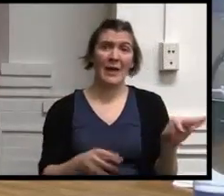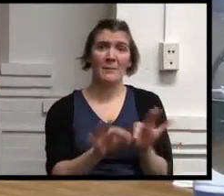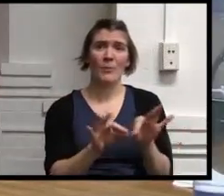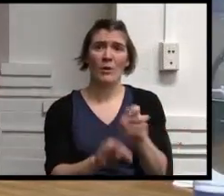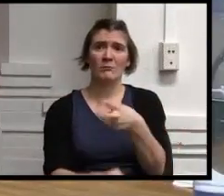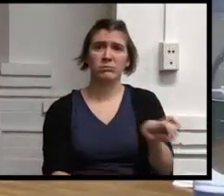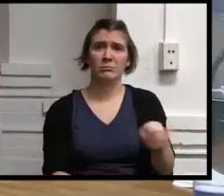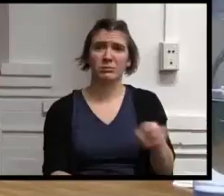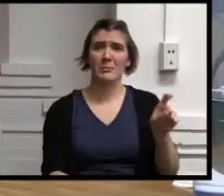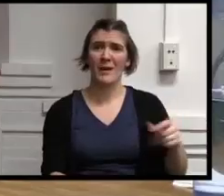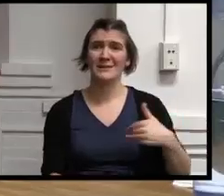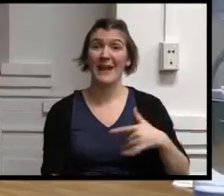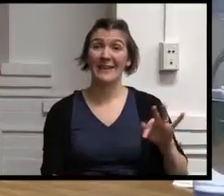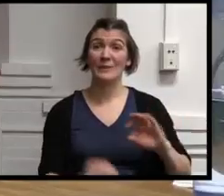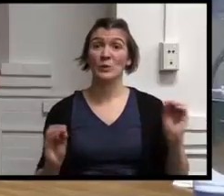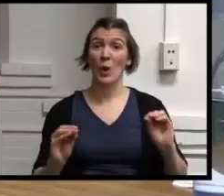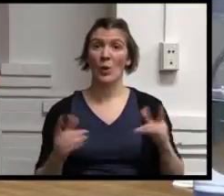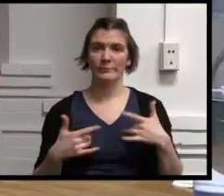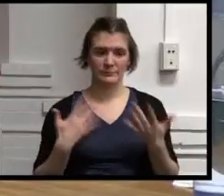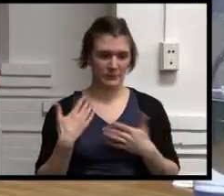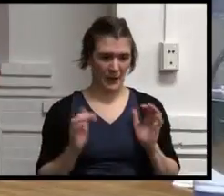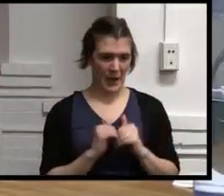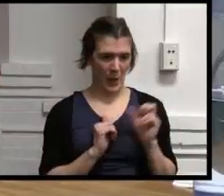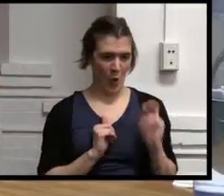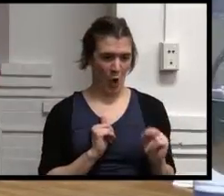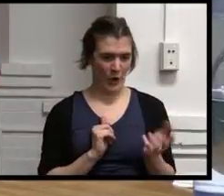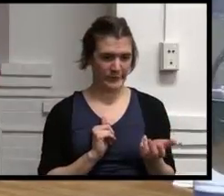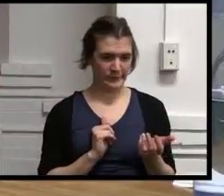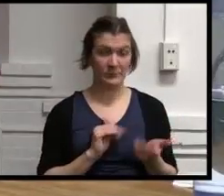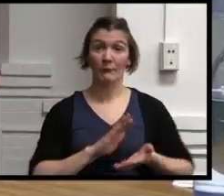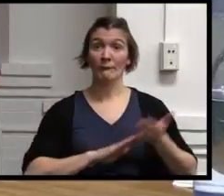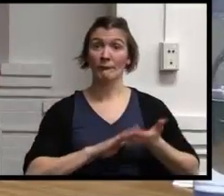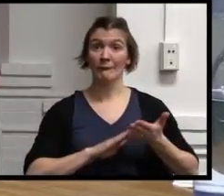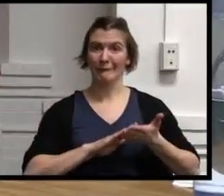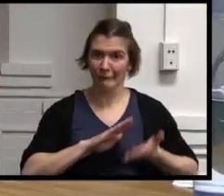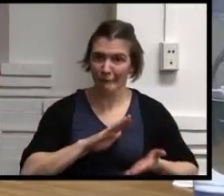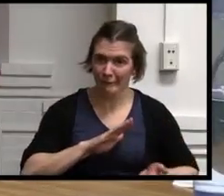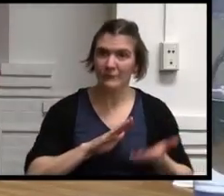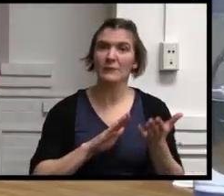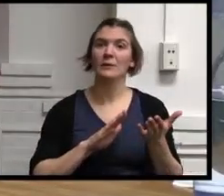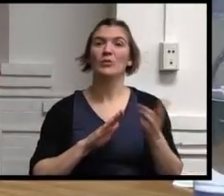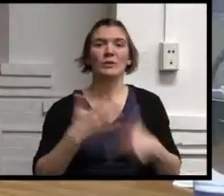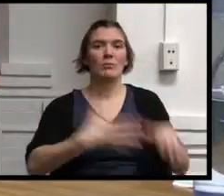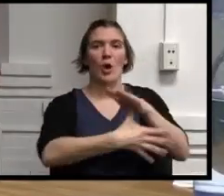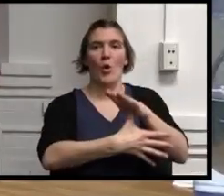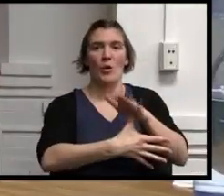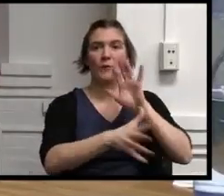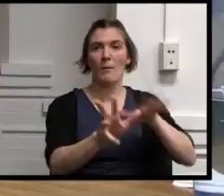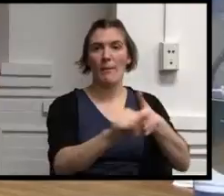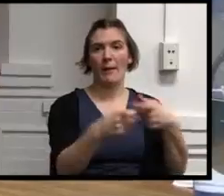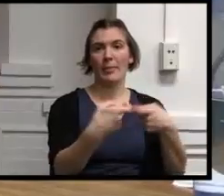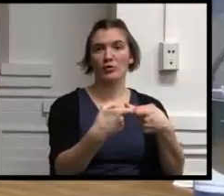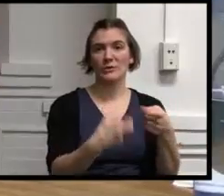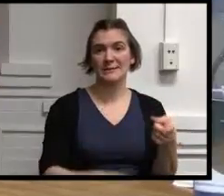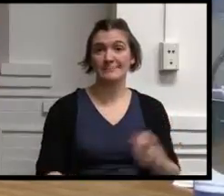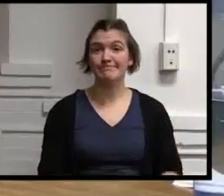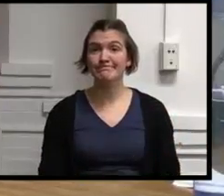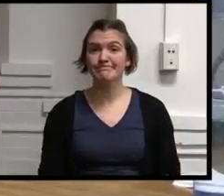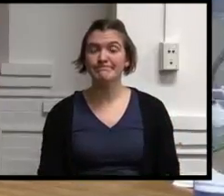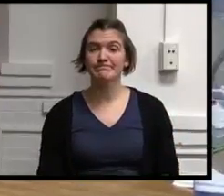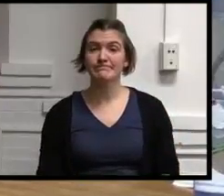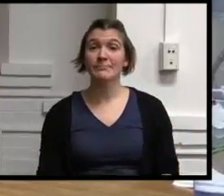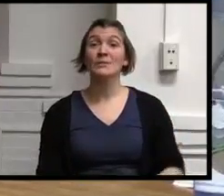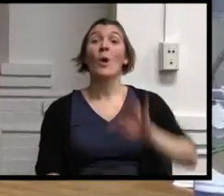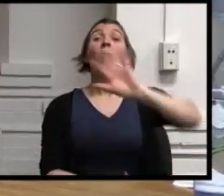a gotta have, and the generators were the very highest priority wanna have. So